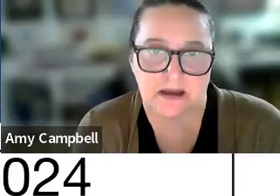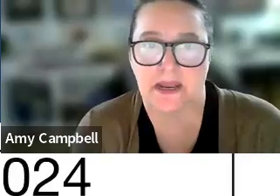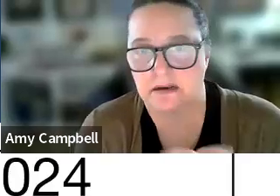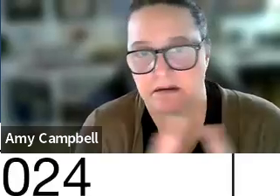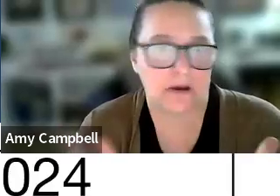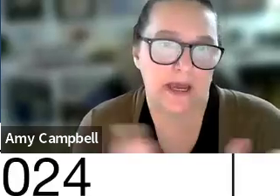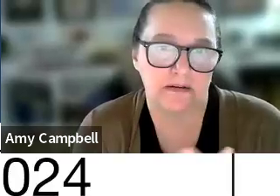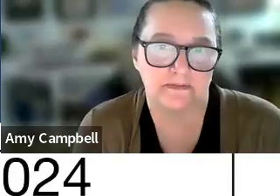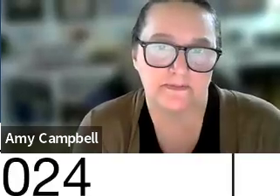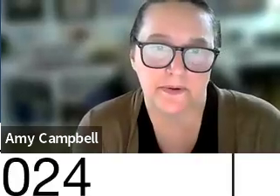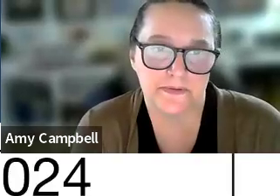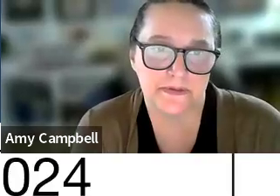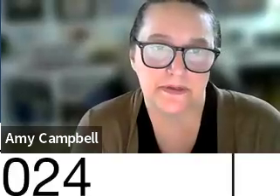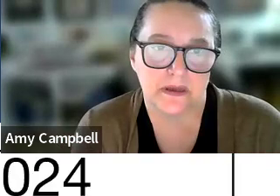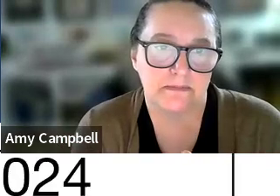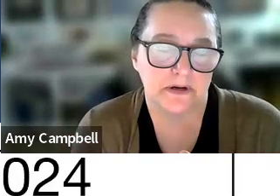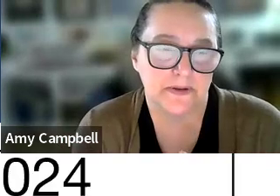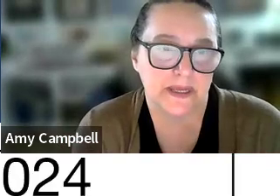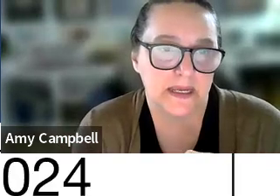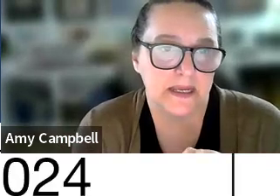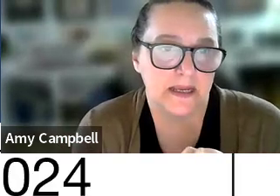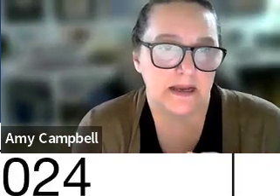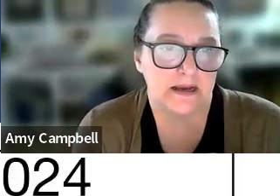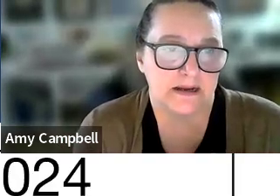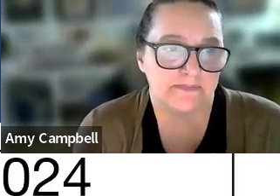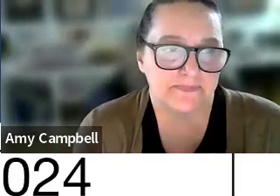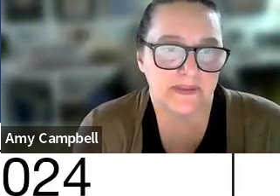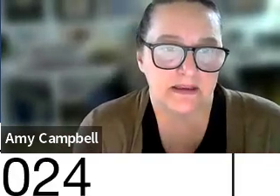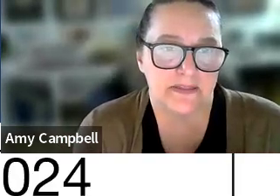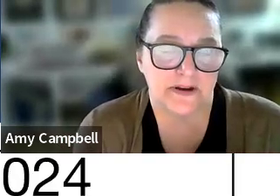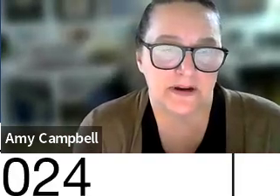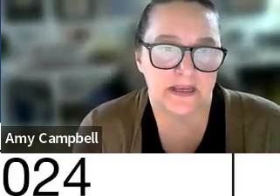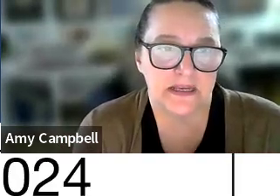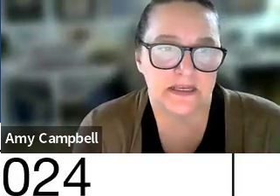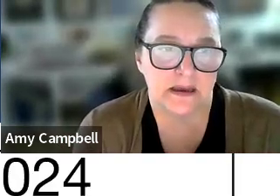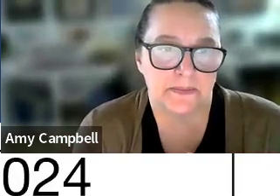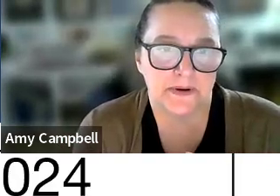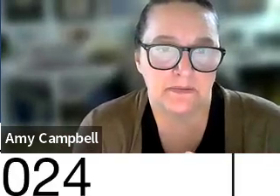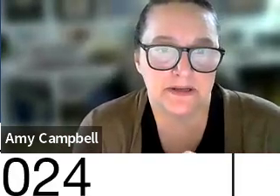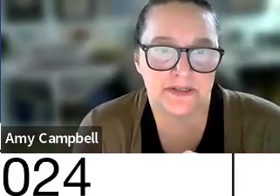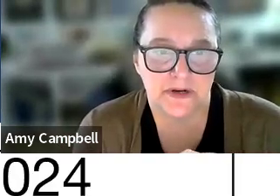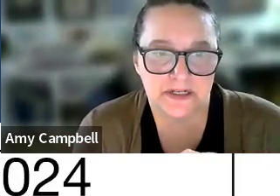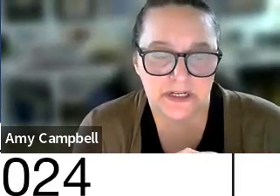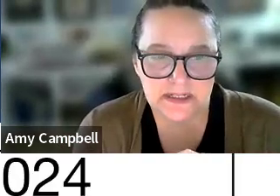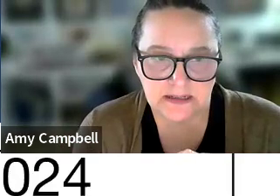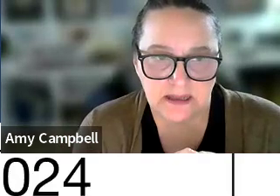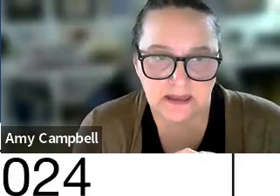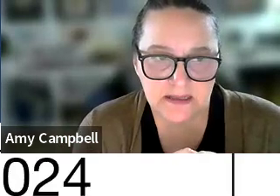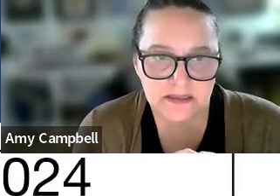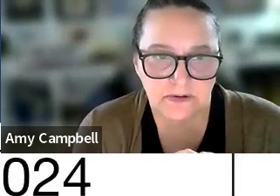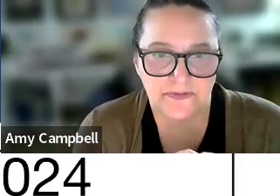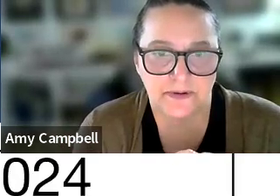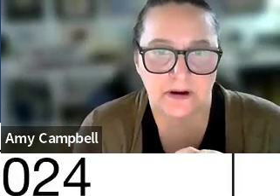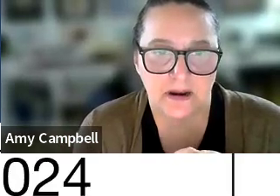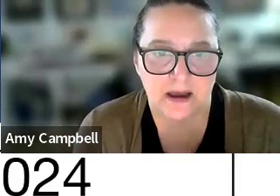just stop in and go ahead and vote early. There is a pre-registration